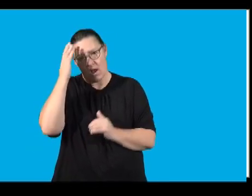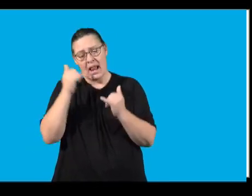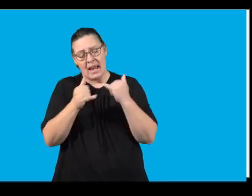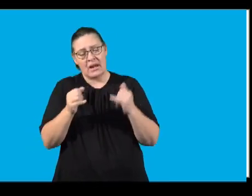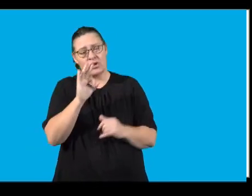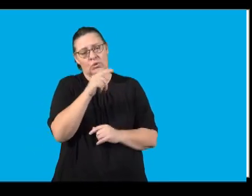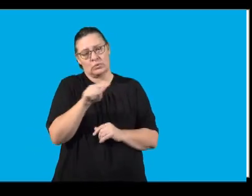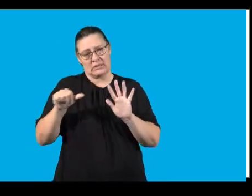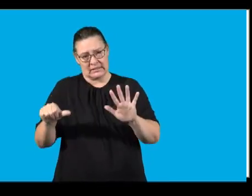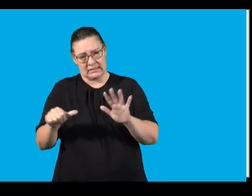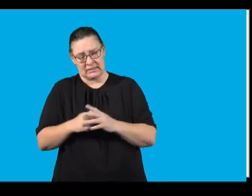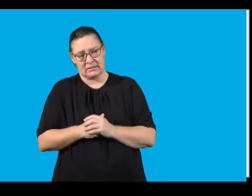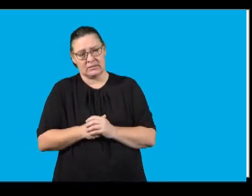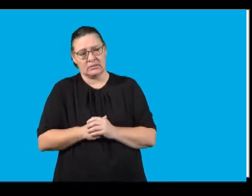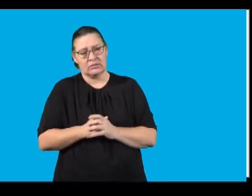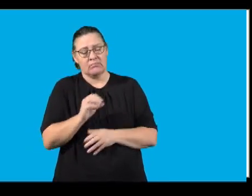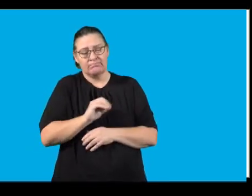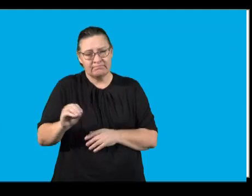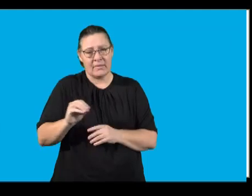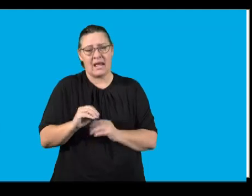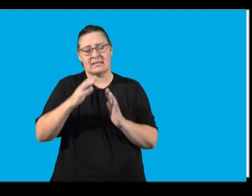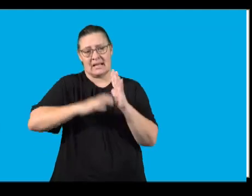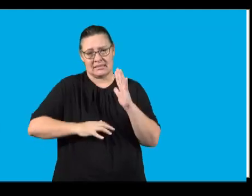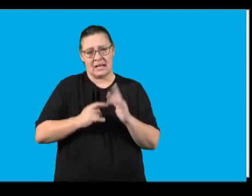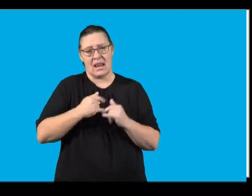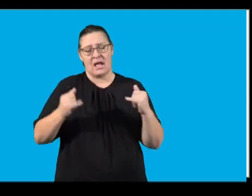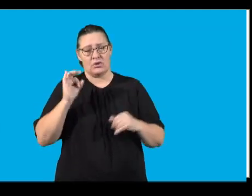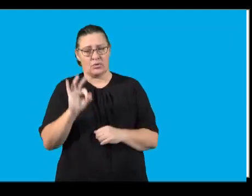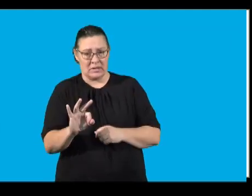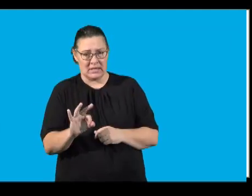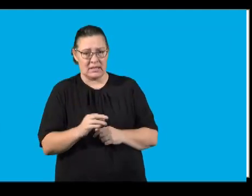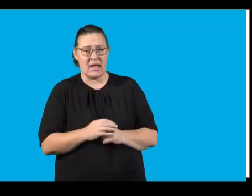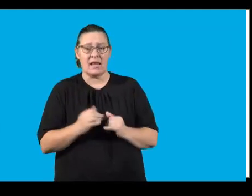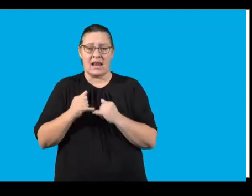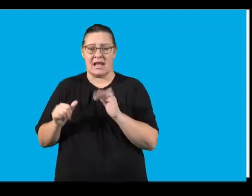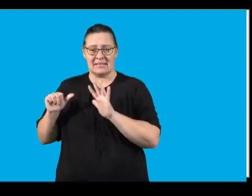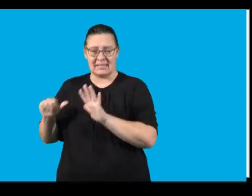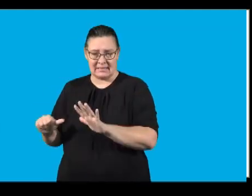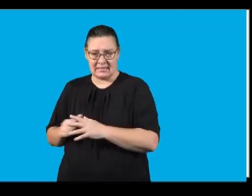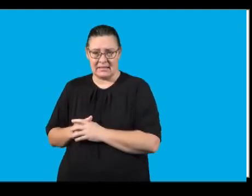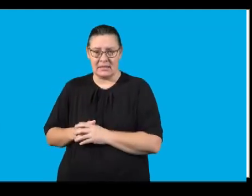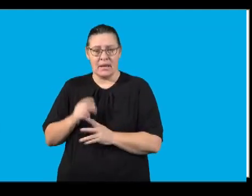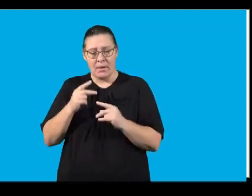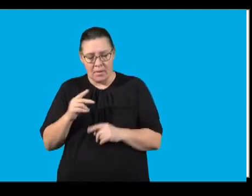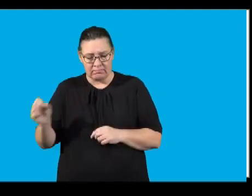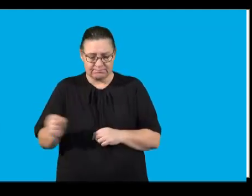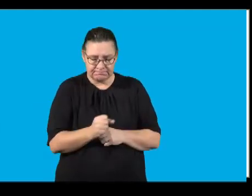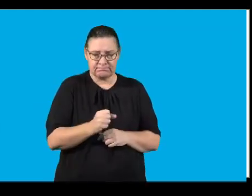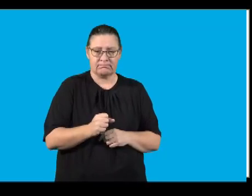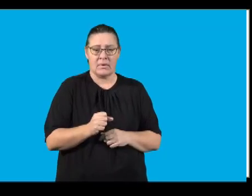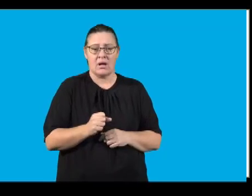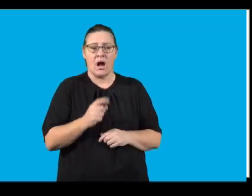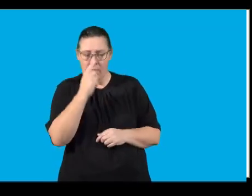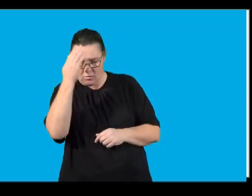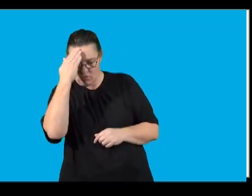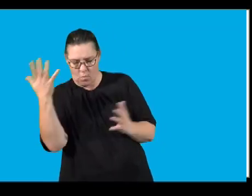and it says lines 3 to 6. So let's locate ourselves in the text. There's line 3 and there's line 6. So now we've located